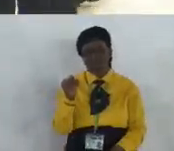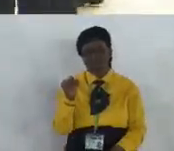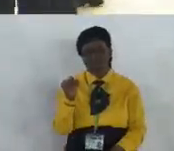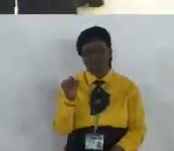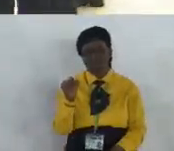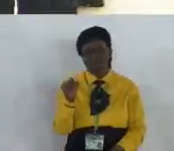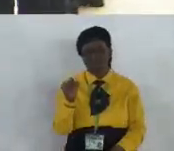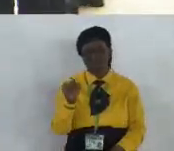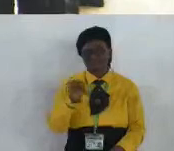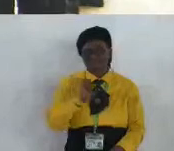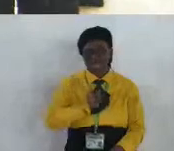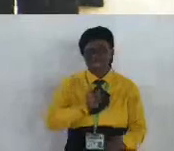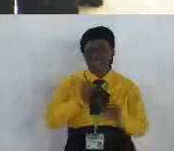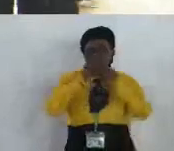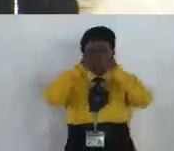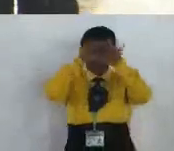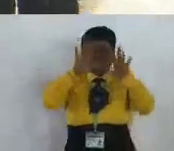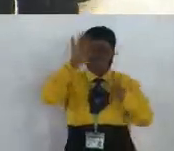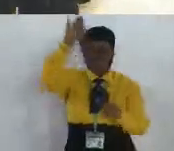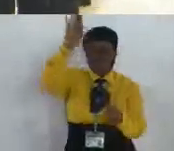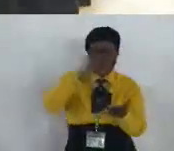I bless your holy